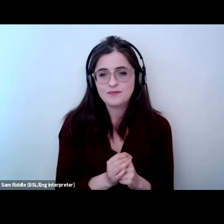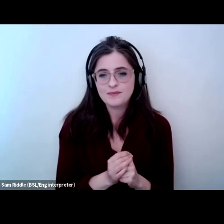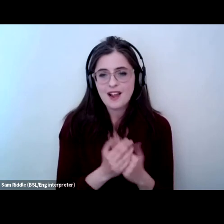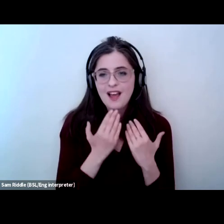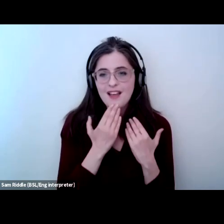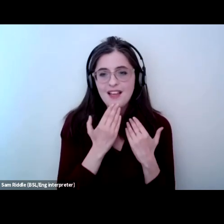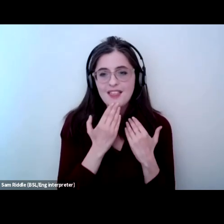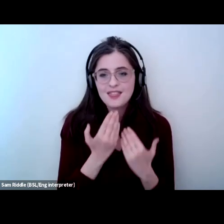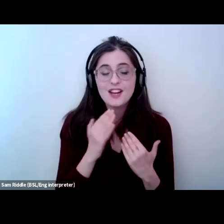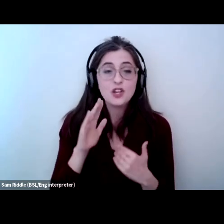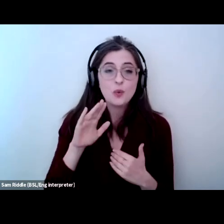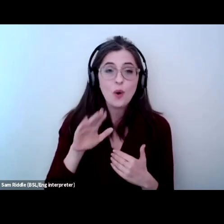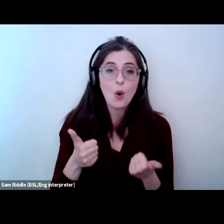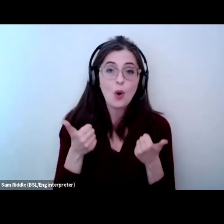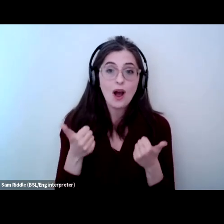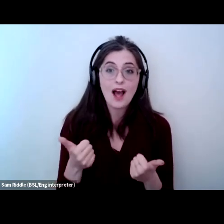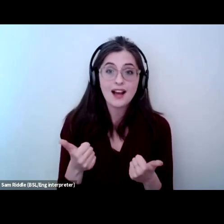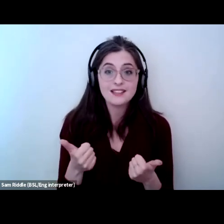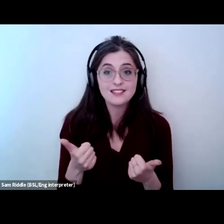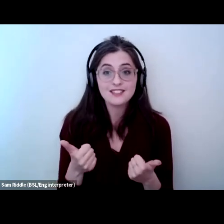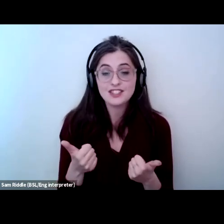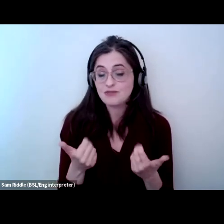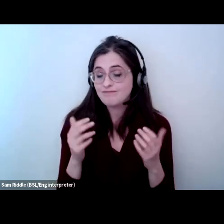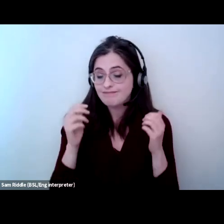all and every best wish